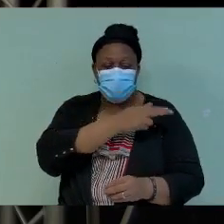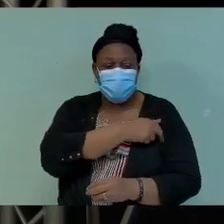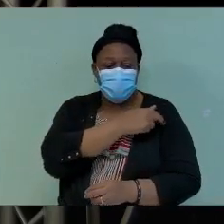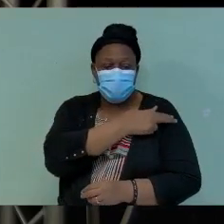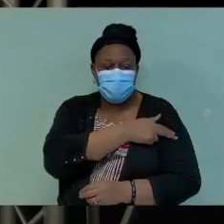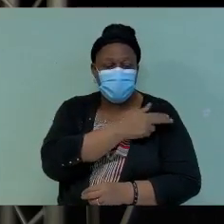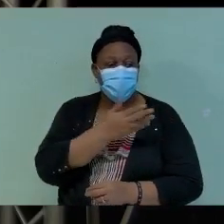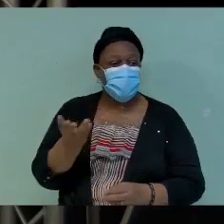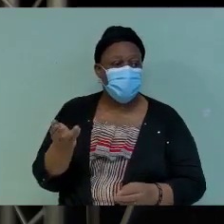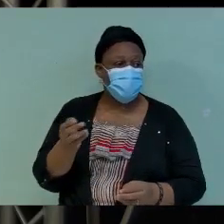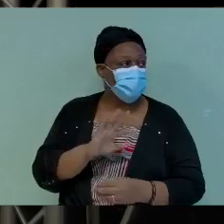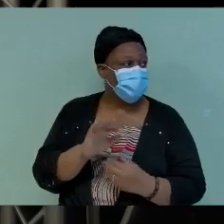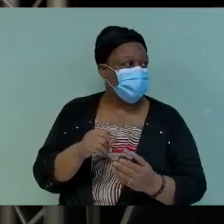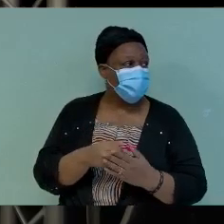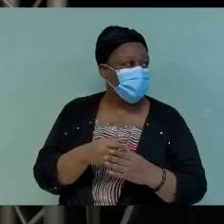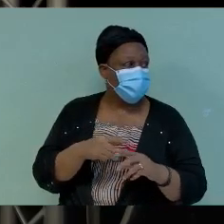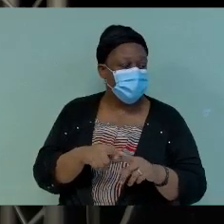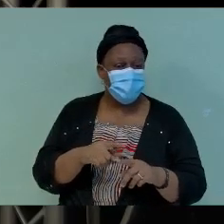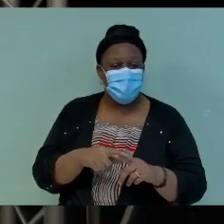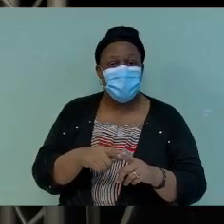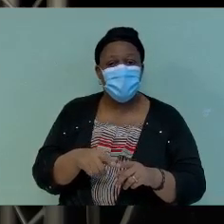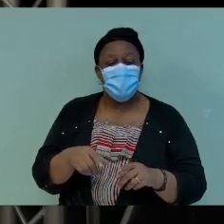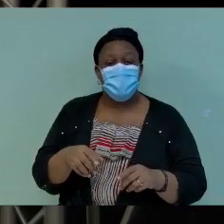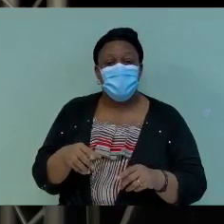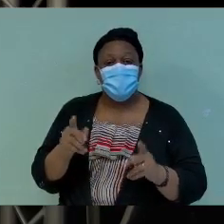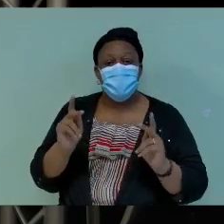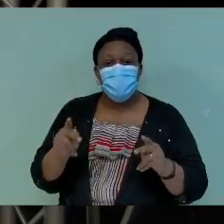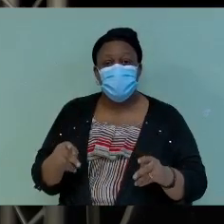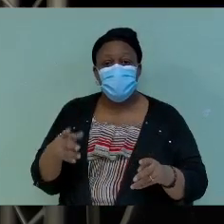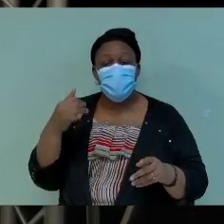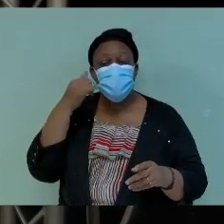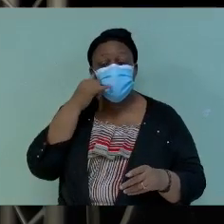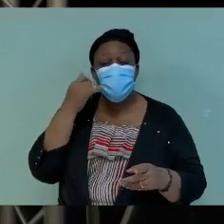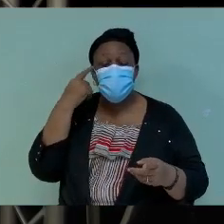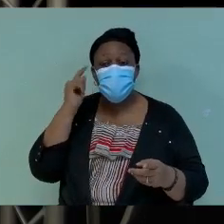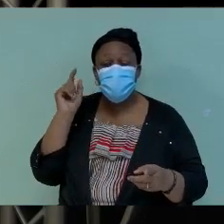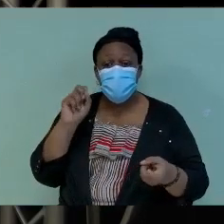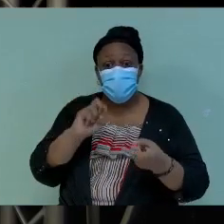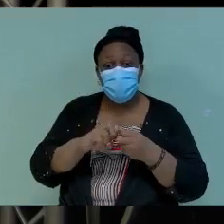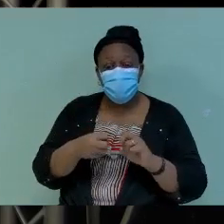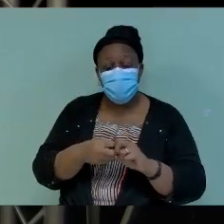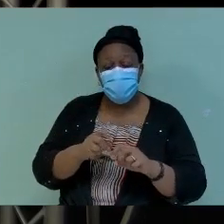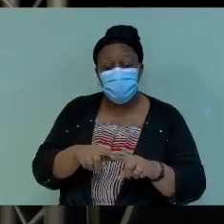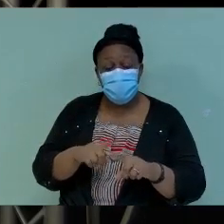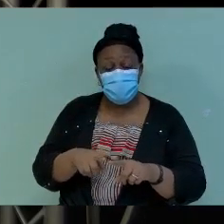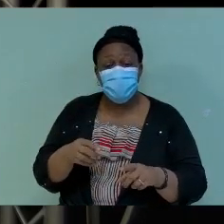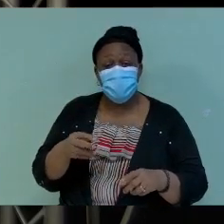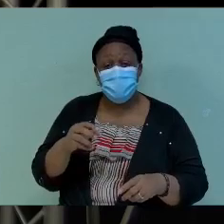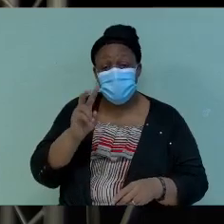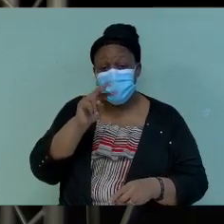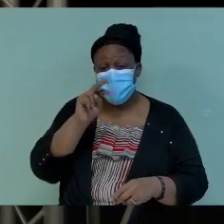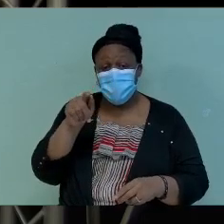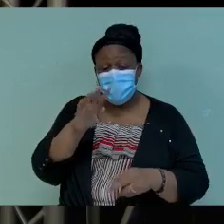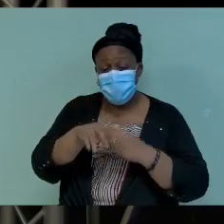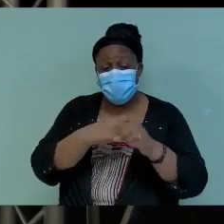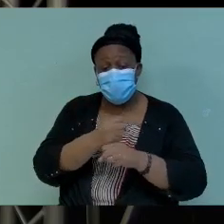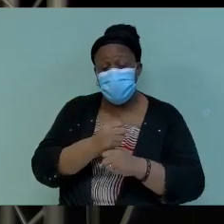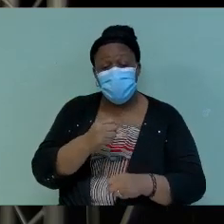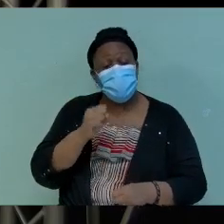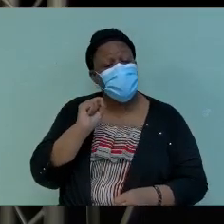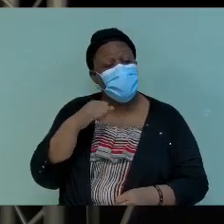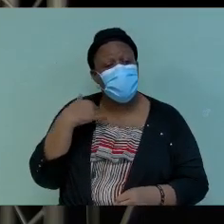a total of 121 emergency calls would have been processed for the period of the last 24